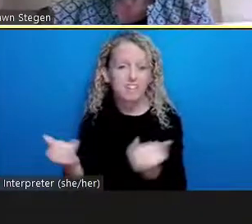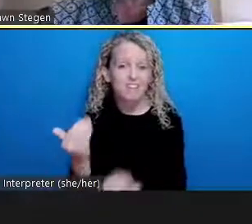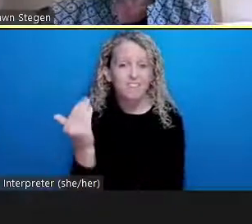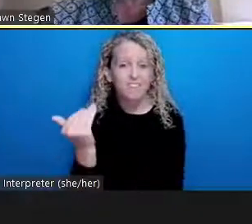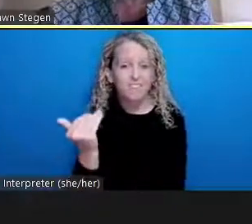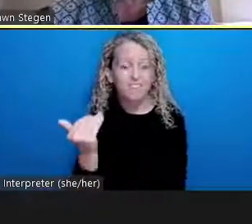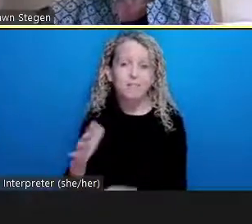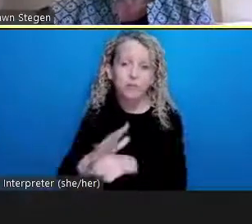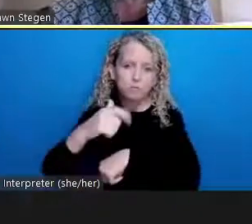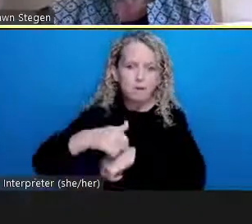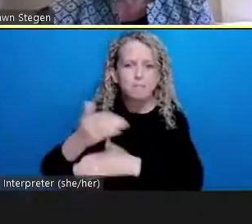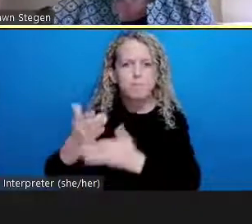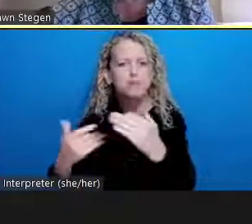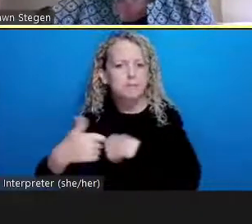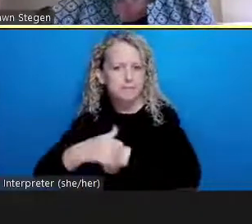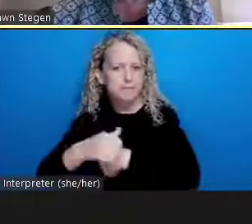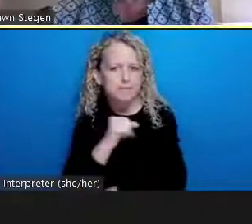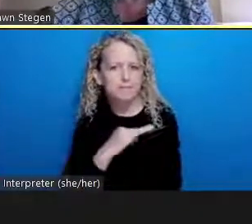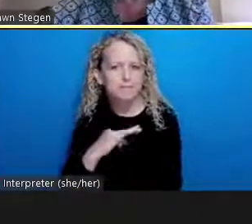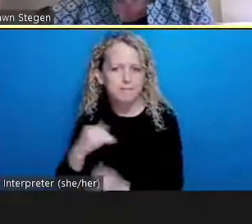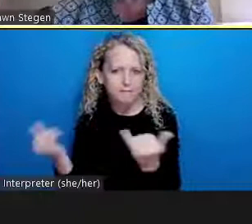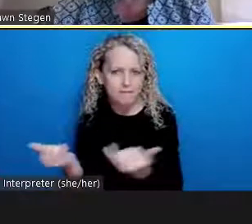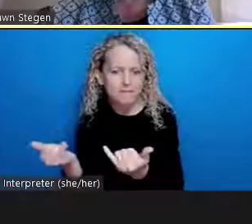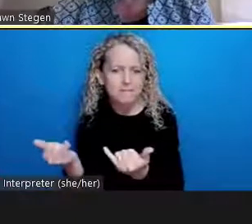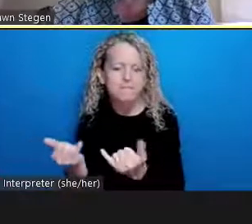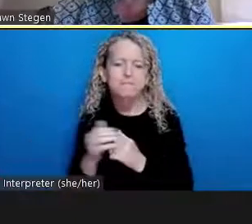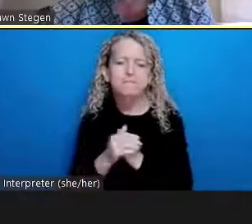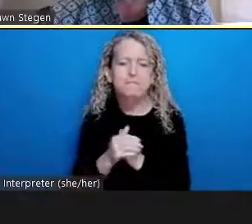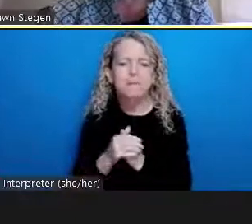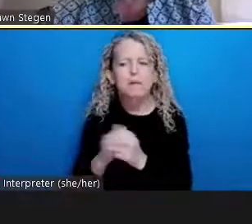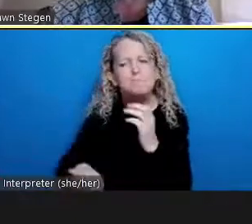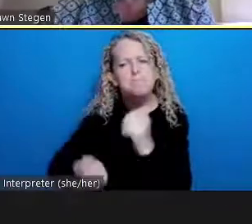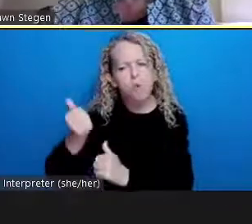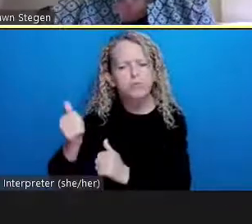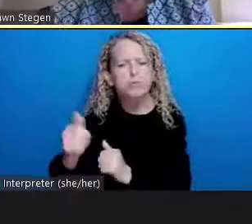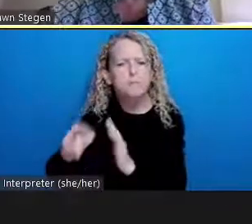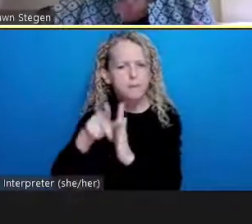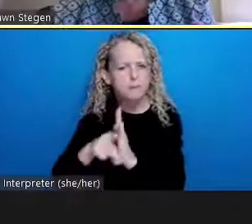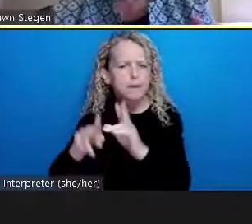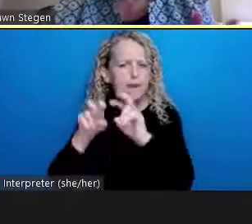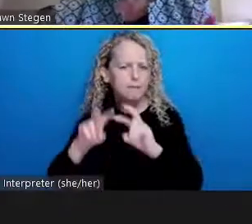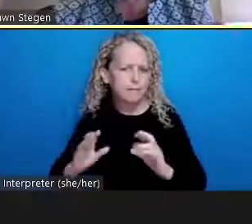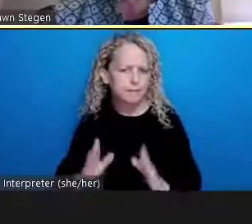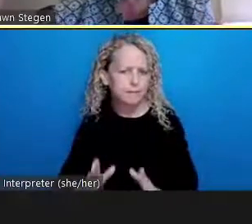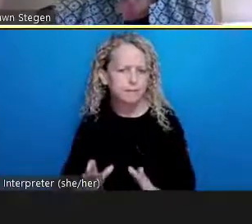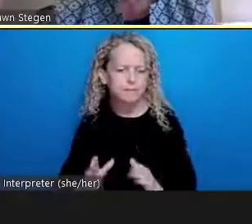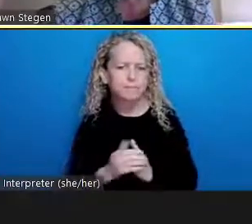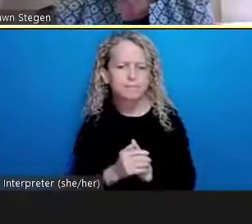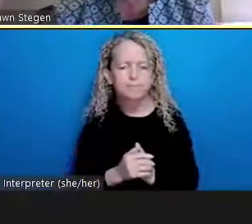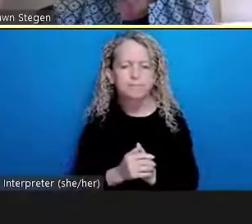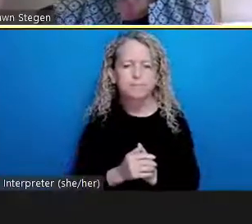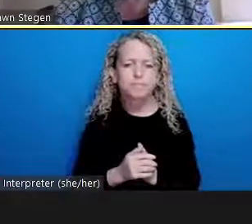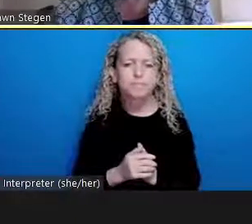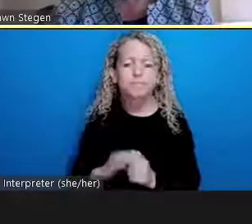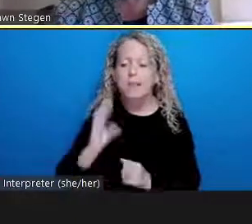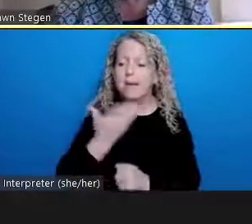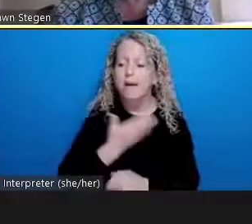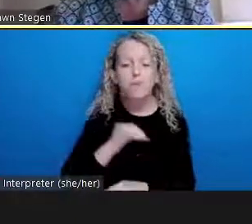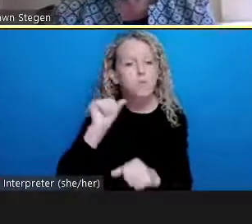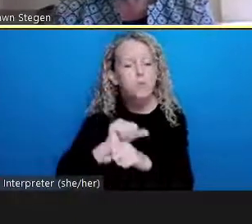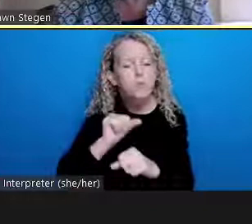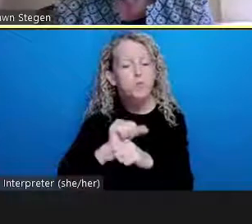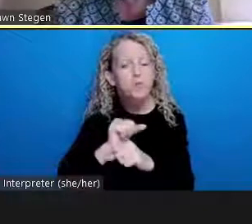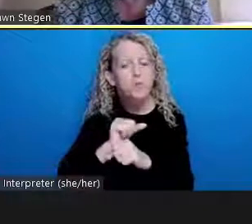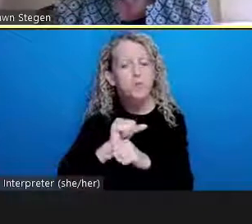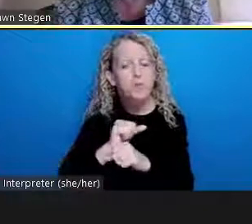part-time staff, and we're mainly policy analysts. Our work is guided by a number of key principles,